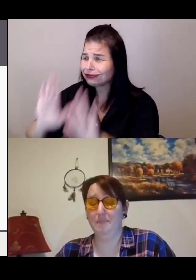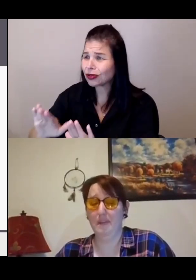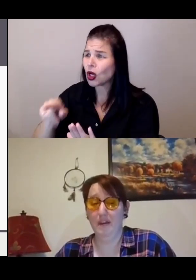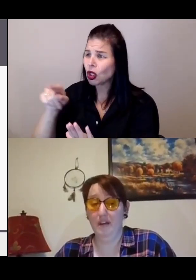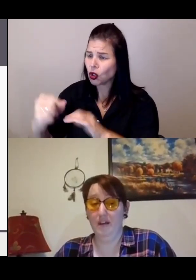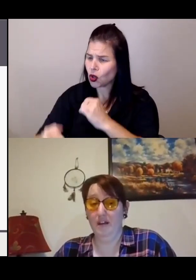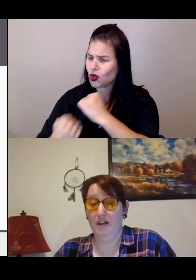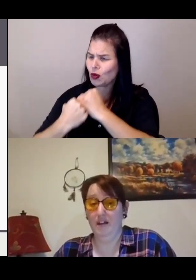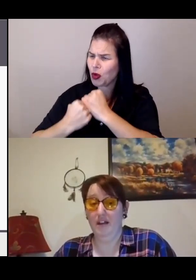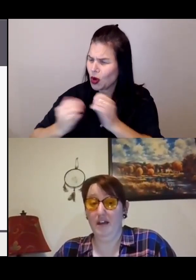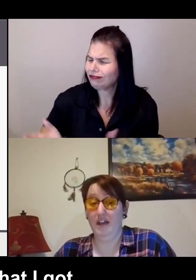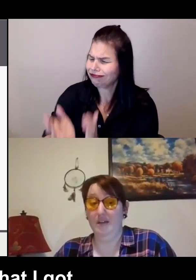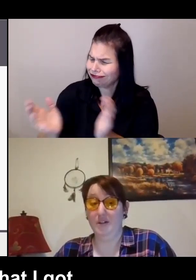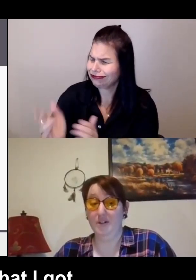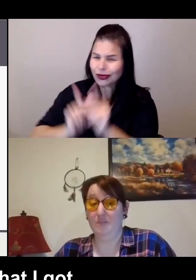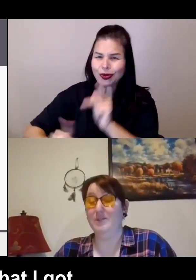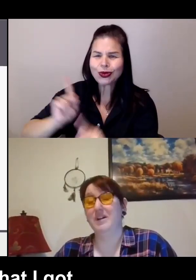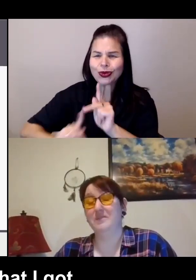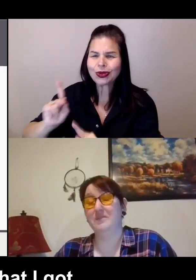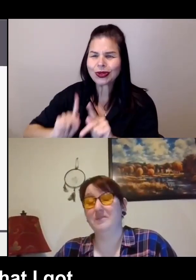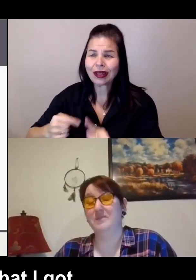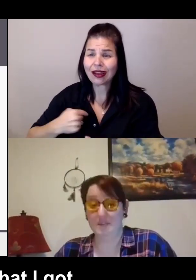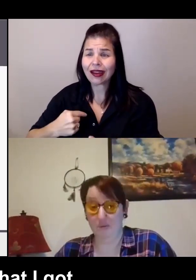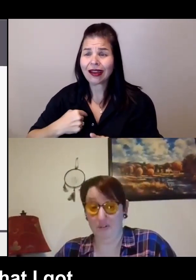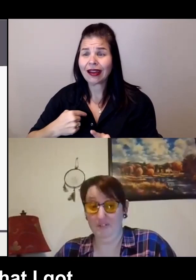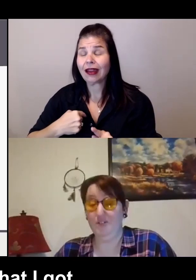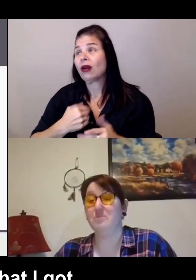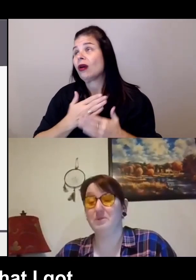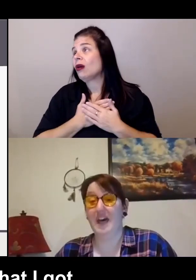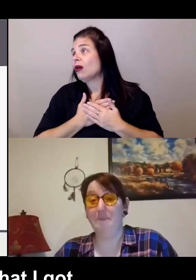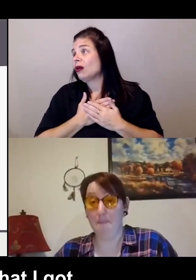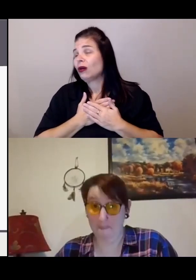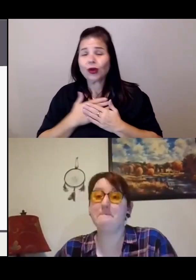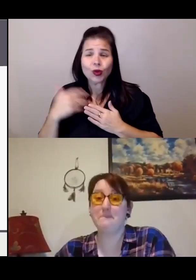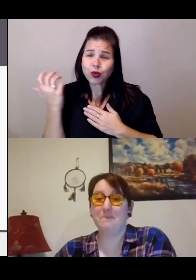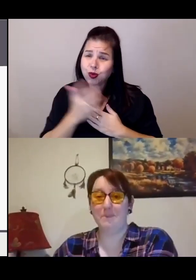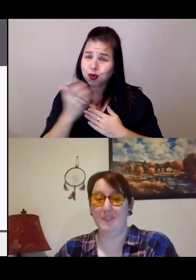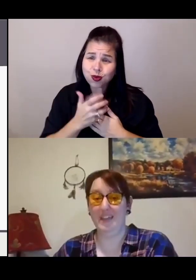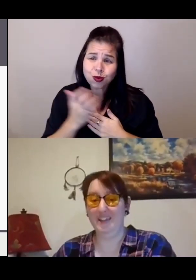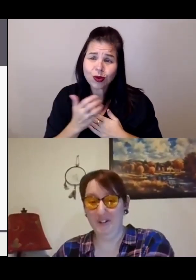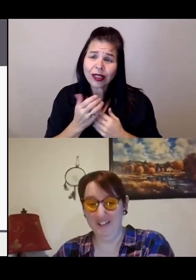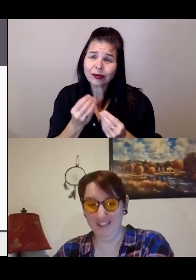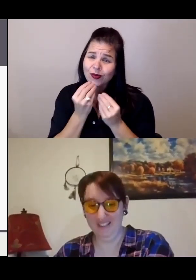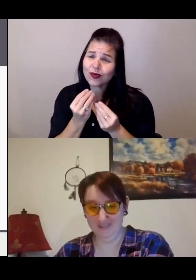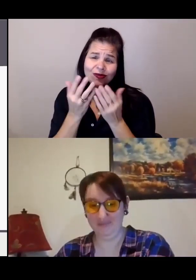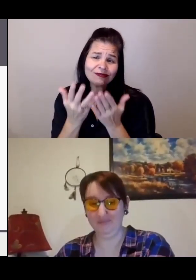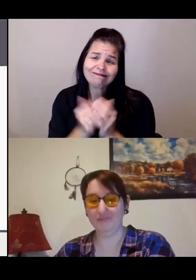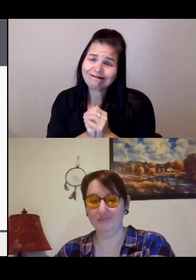up. And I am incredibly grateful that I got to support and contribute to that. Thank you.